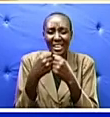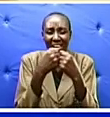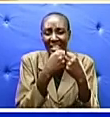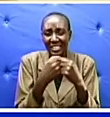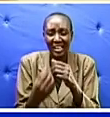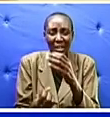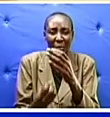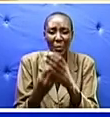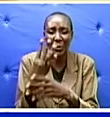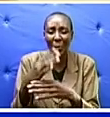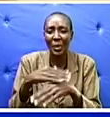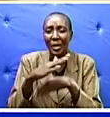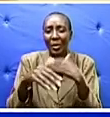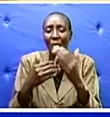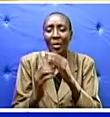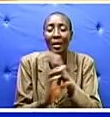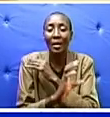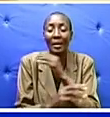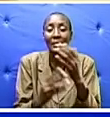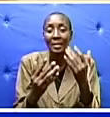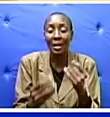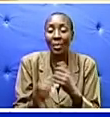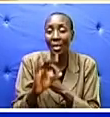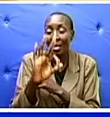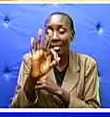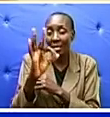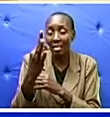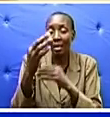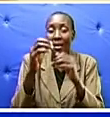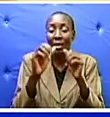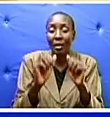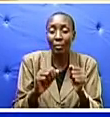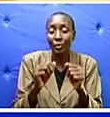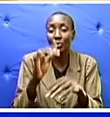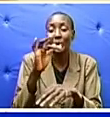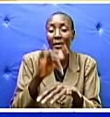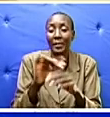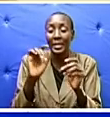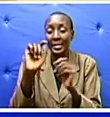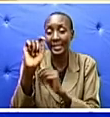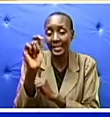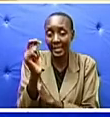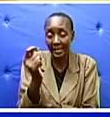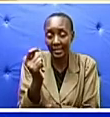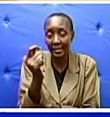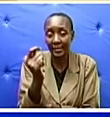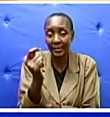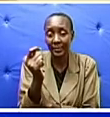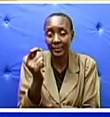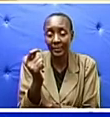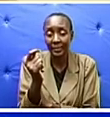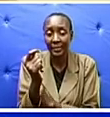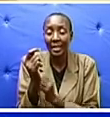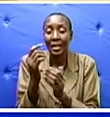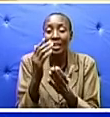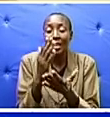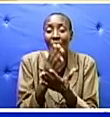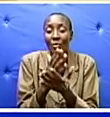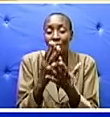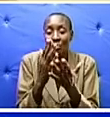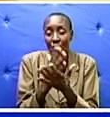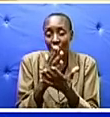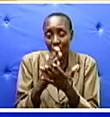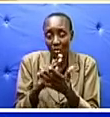we are fighting with the third possible wave in Kenya. And as we have been looking at